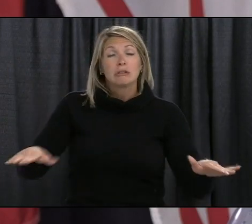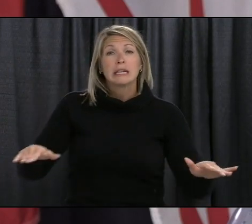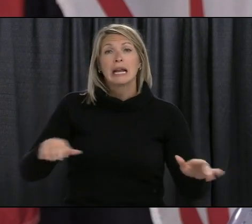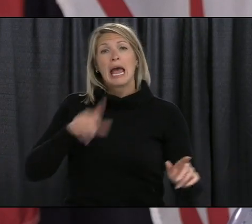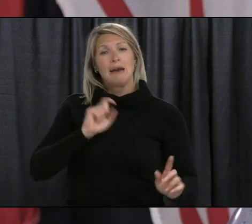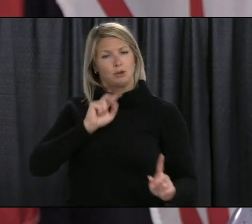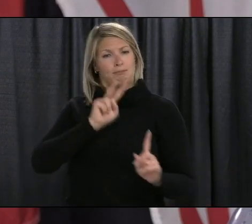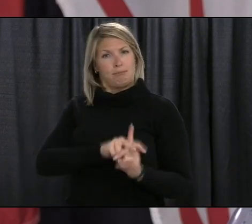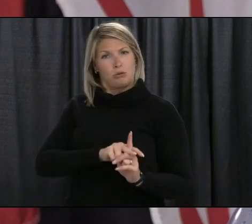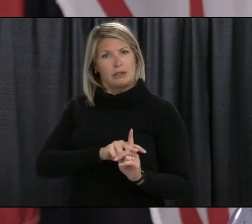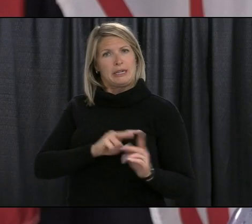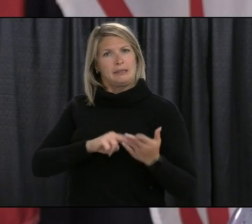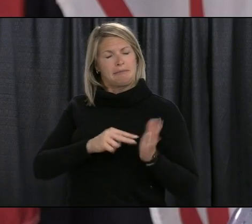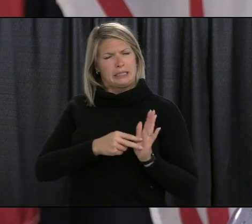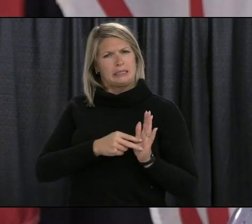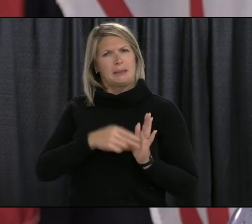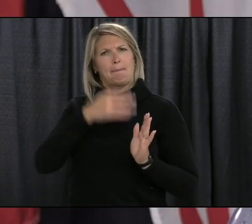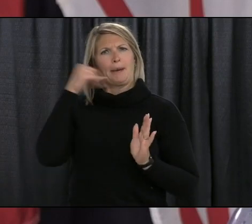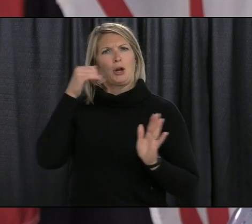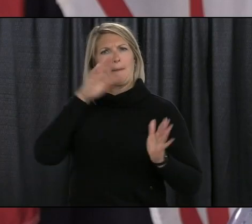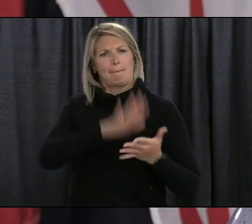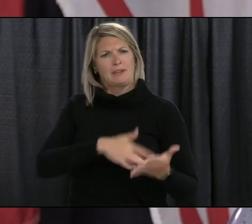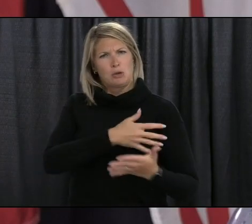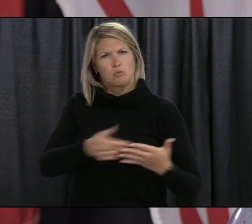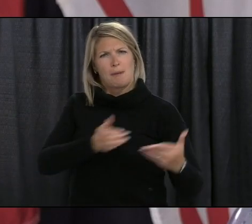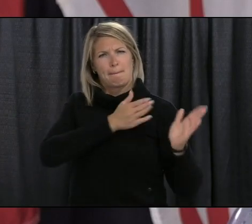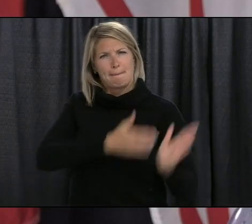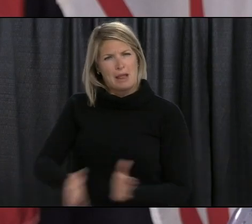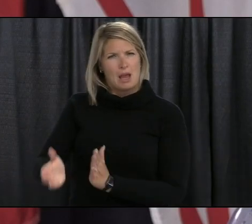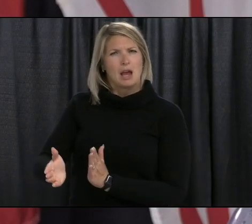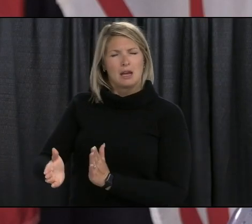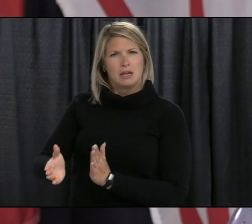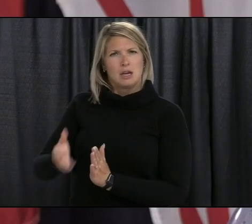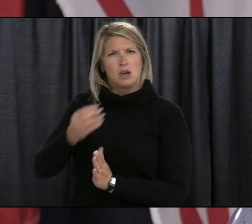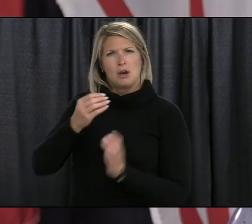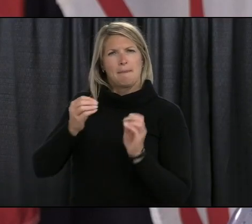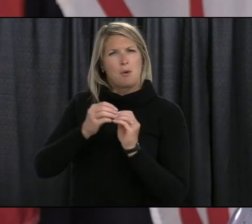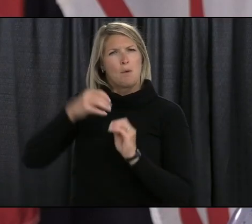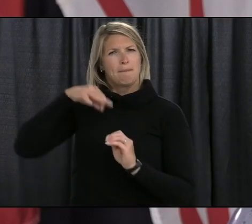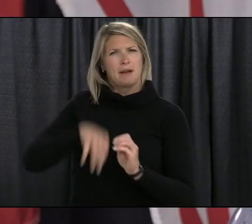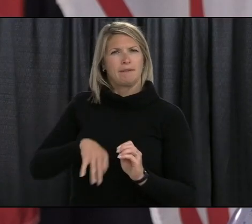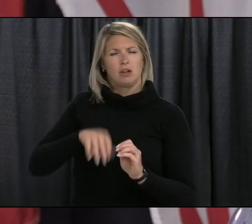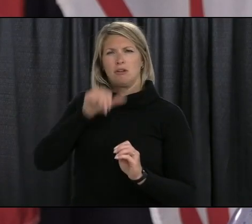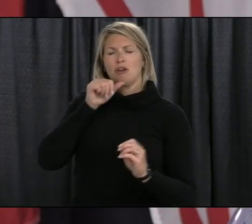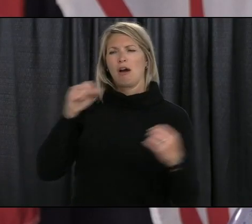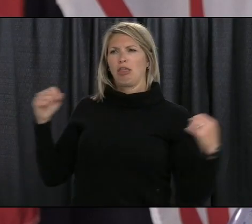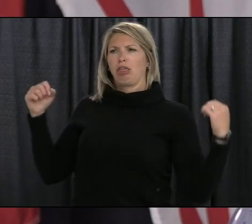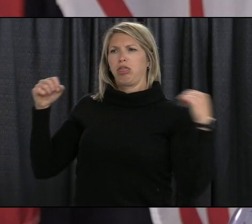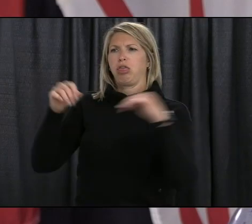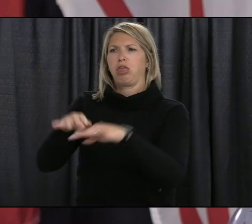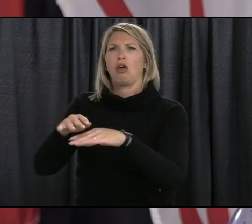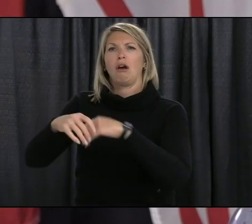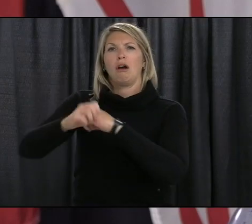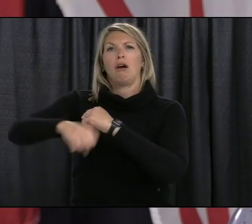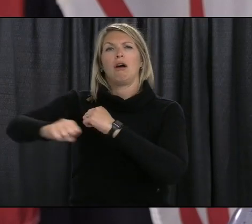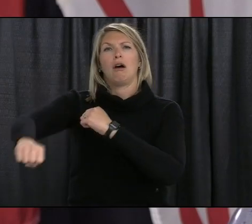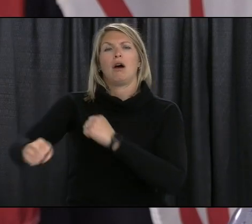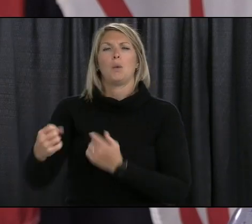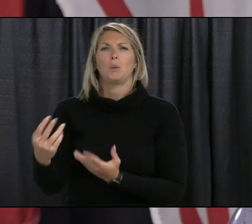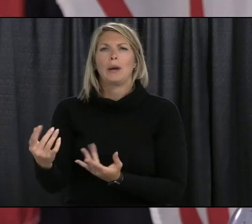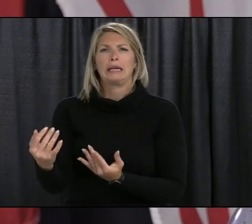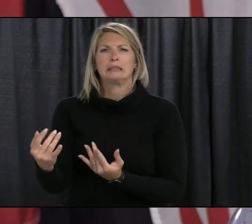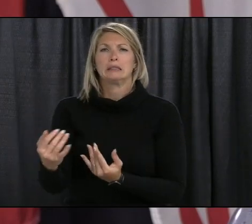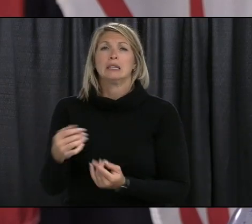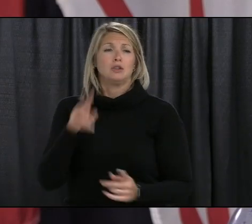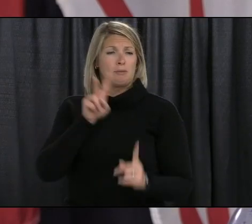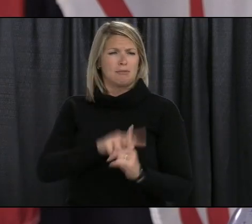their senior loved one. So there are those kind of elements in the decision too. But